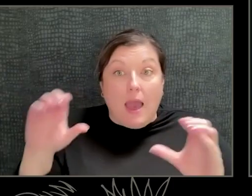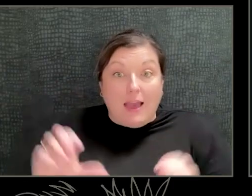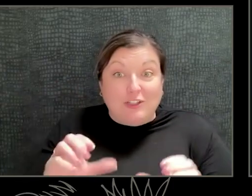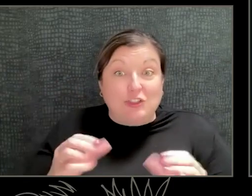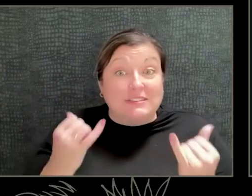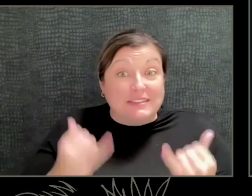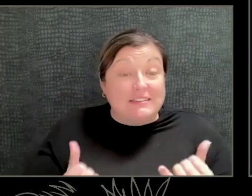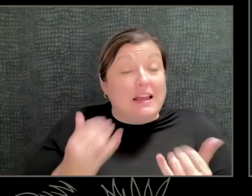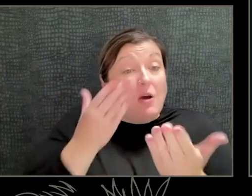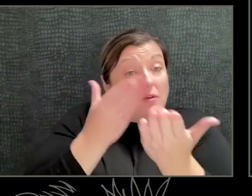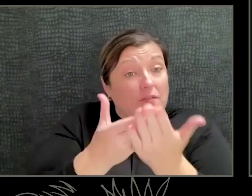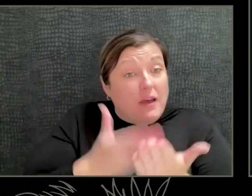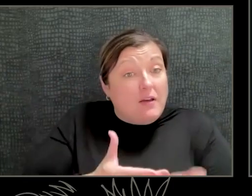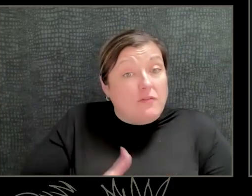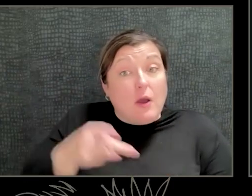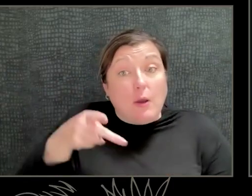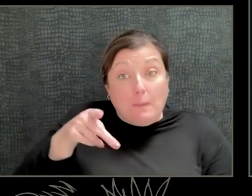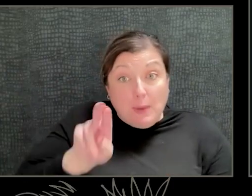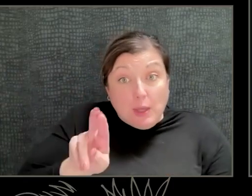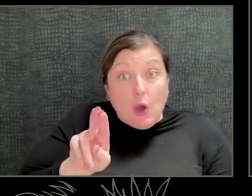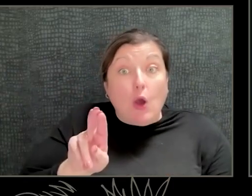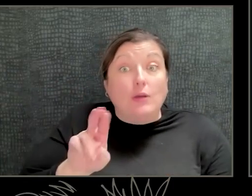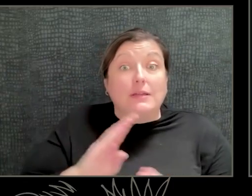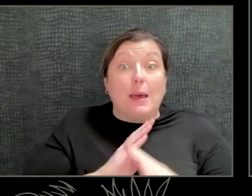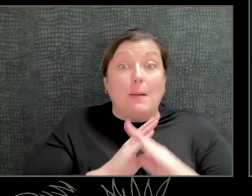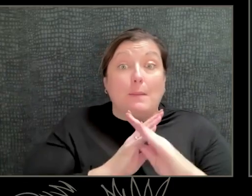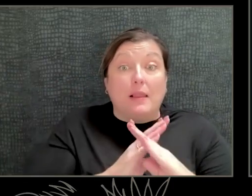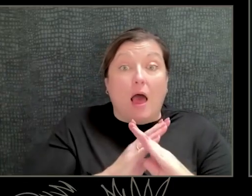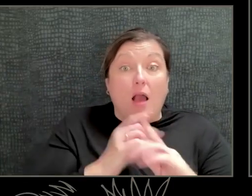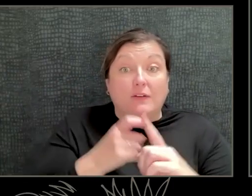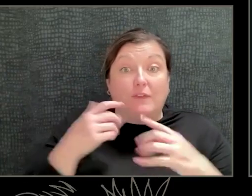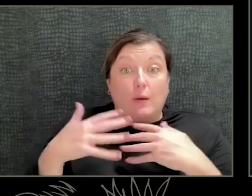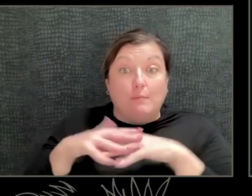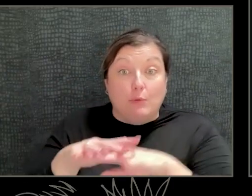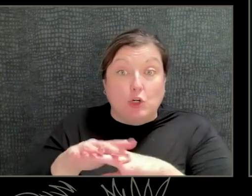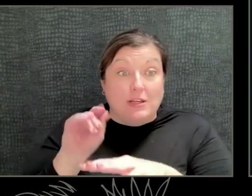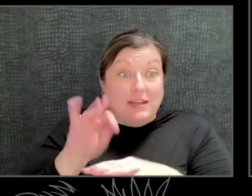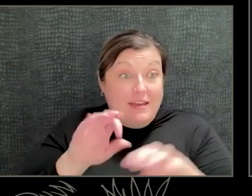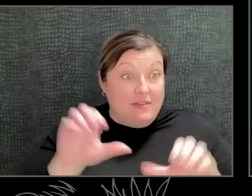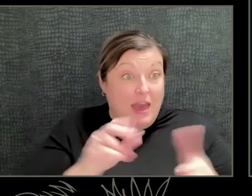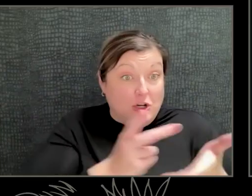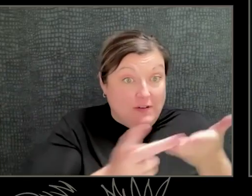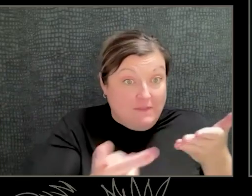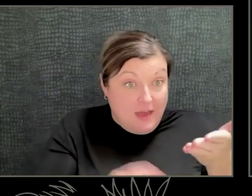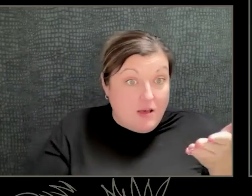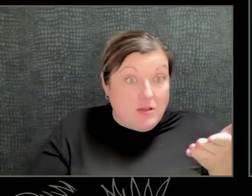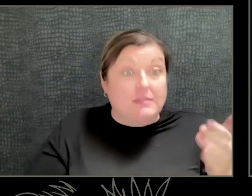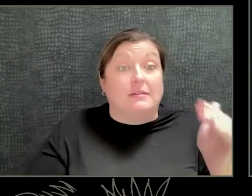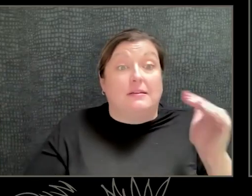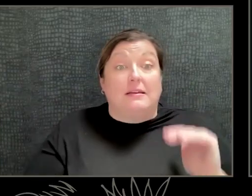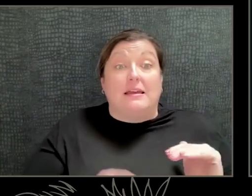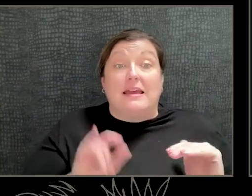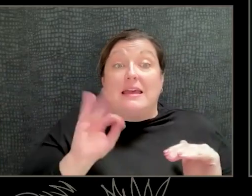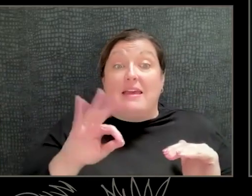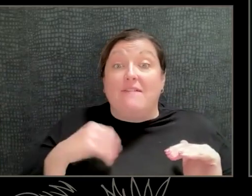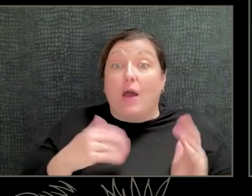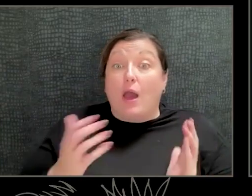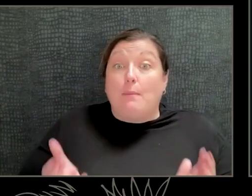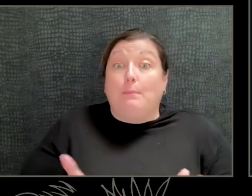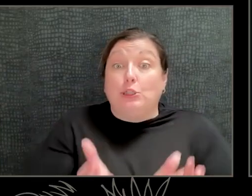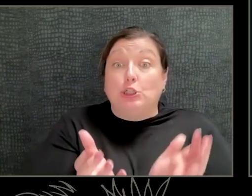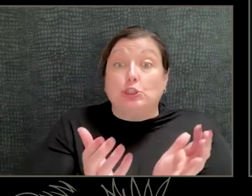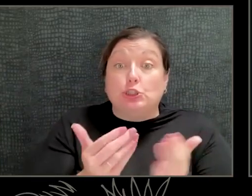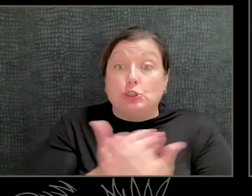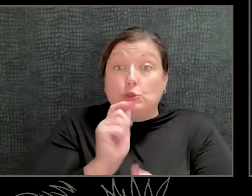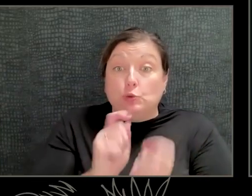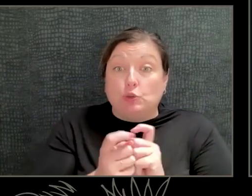now verify that PRs are getting blocked for merging if those actions fail, and that if I were to push new changes, those